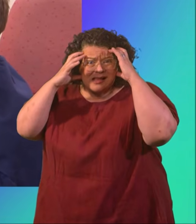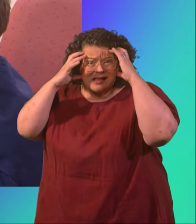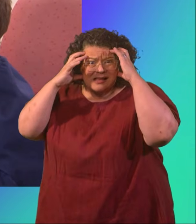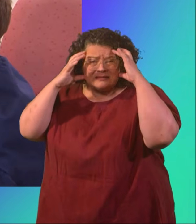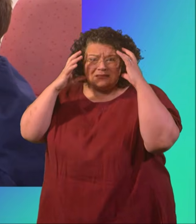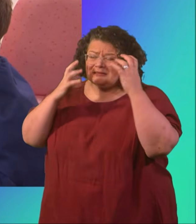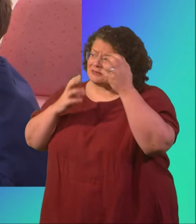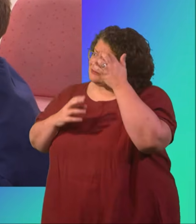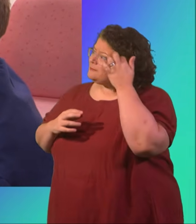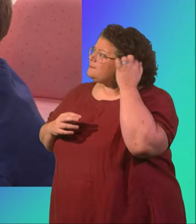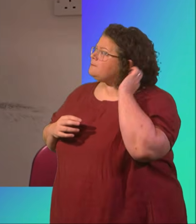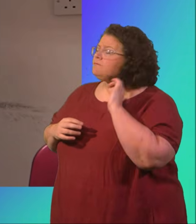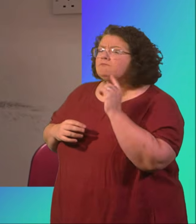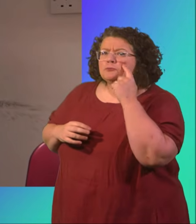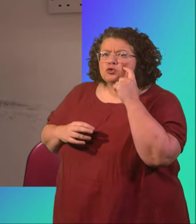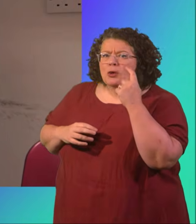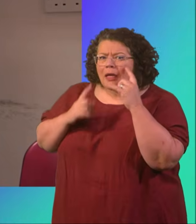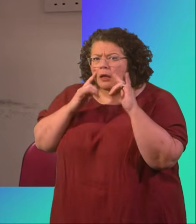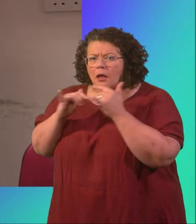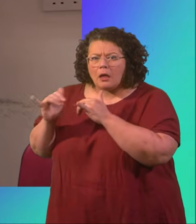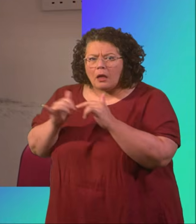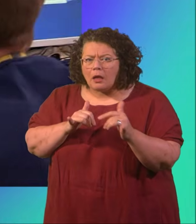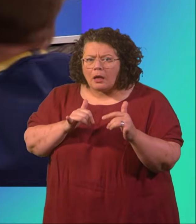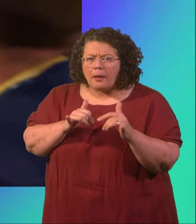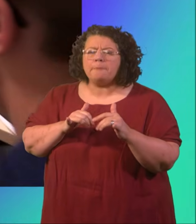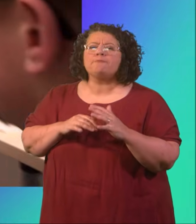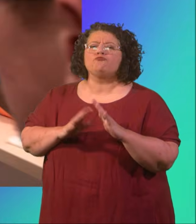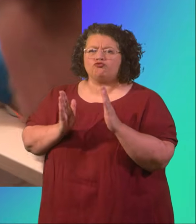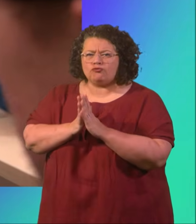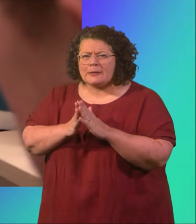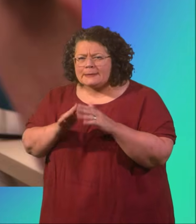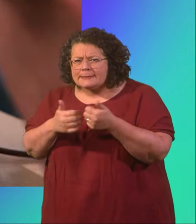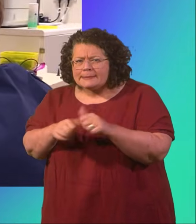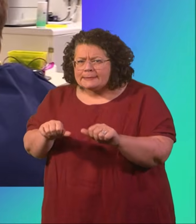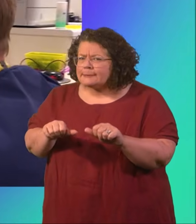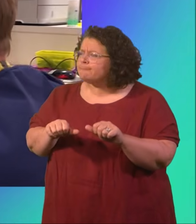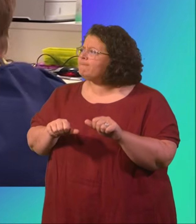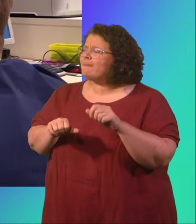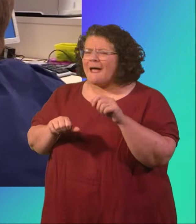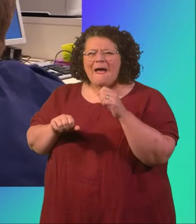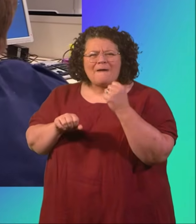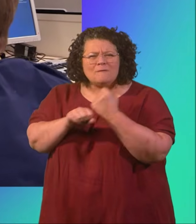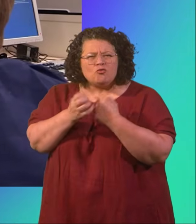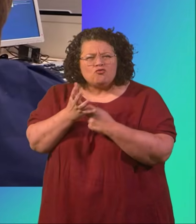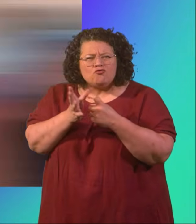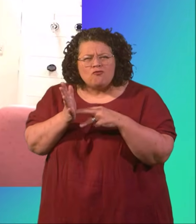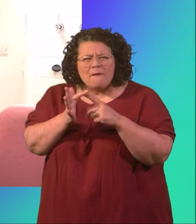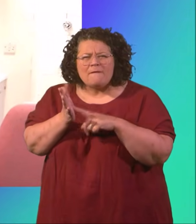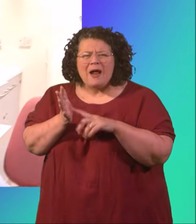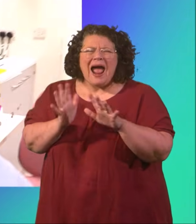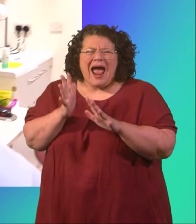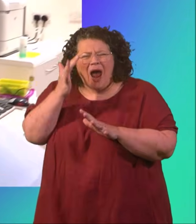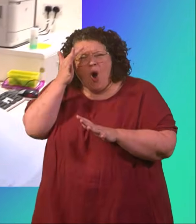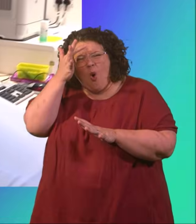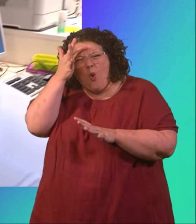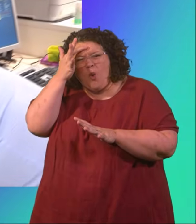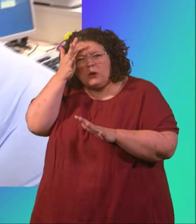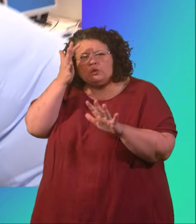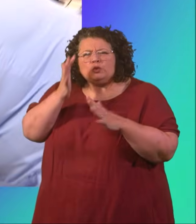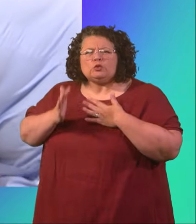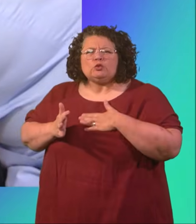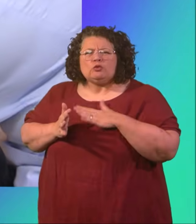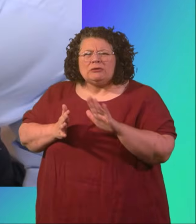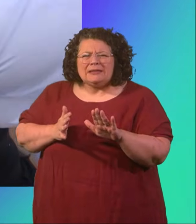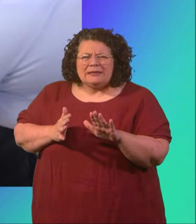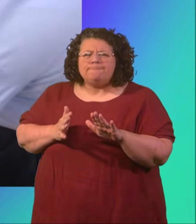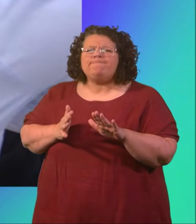look at mine like that. Then it's time to tackle the obvious problem. Oh, you got a big bit of gravel stuck in there, haven't you? Sorry, my friend. It's clearly